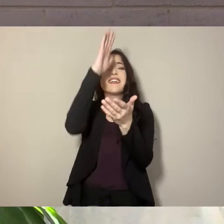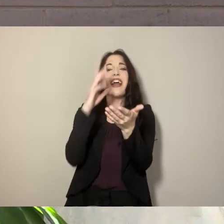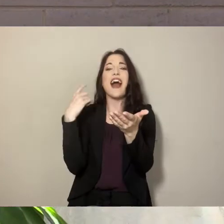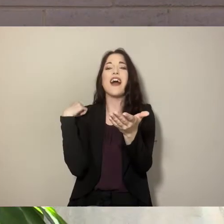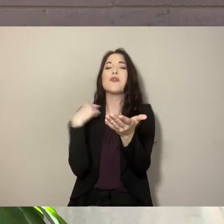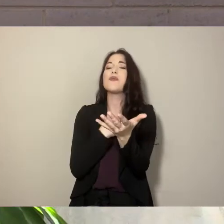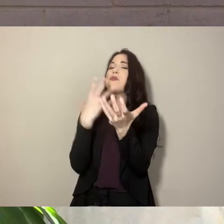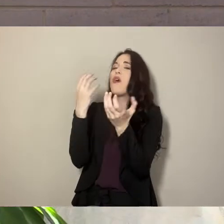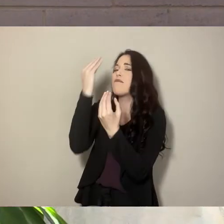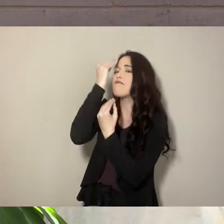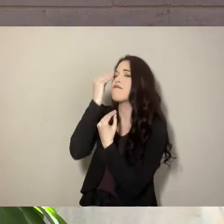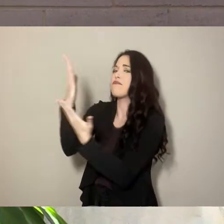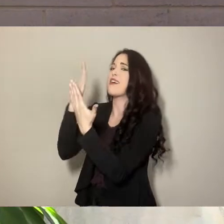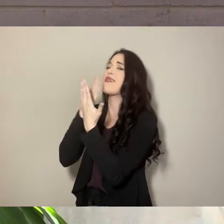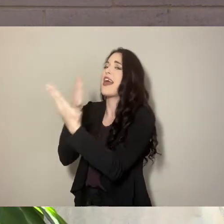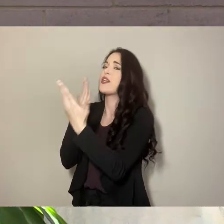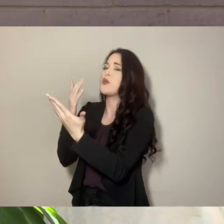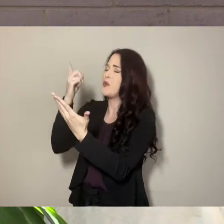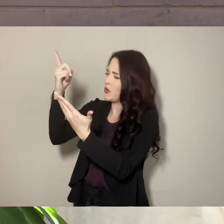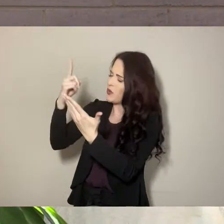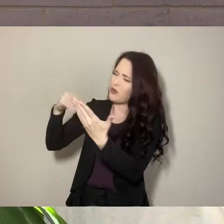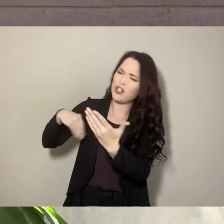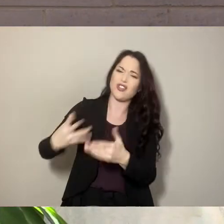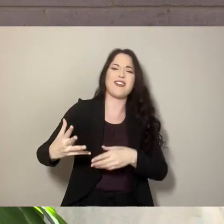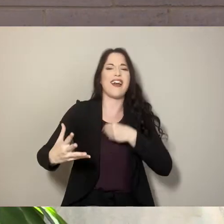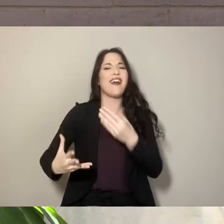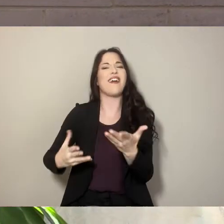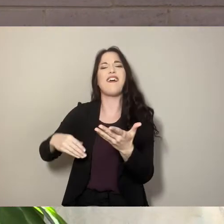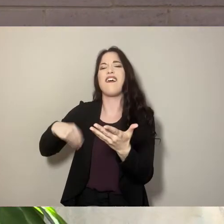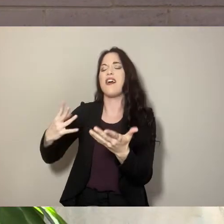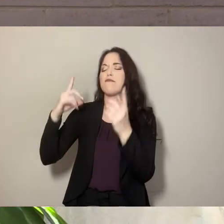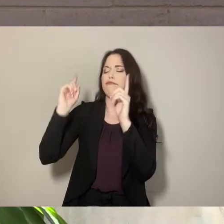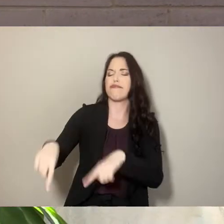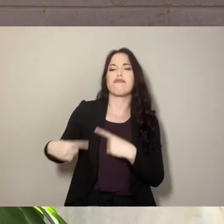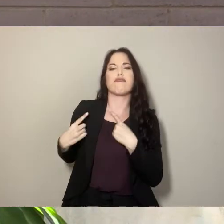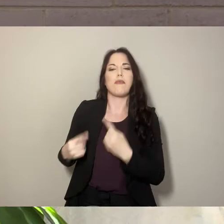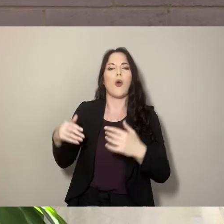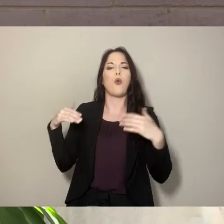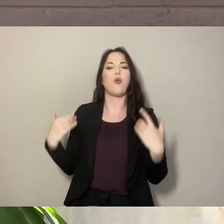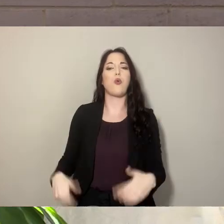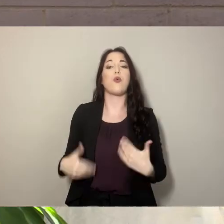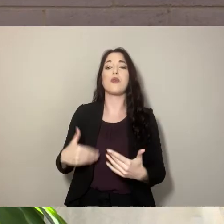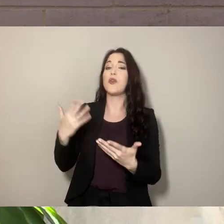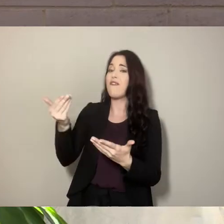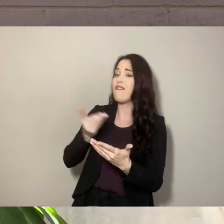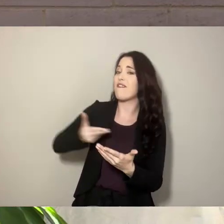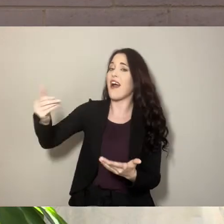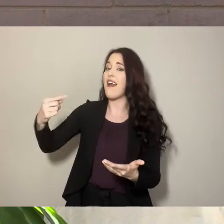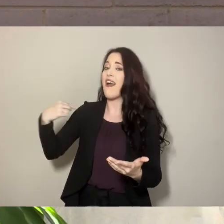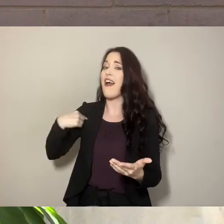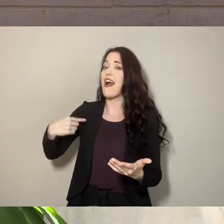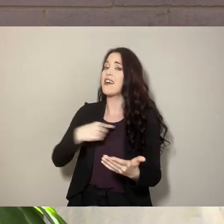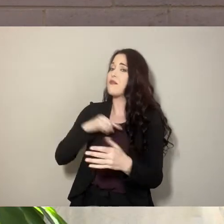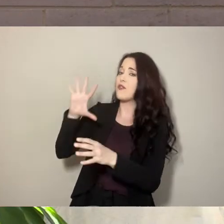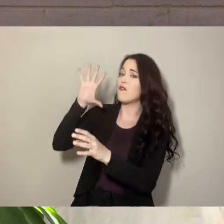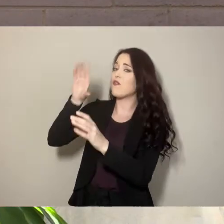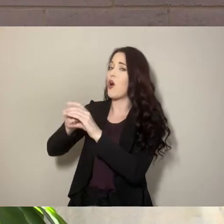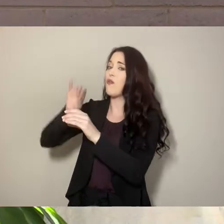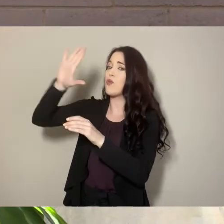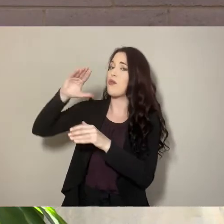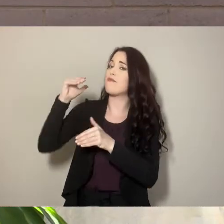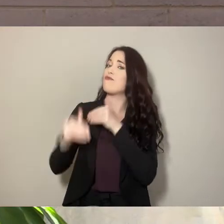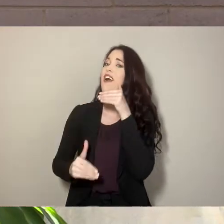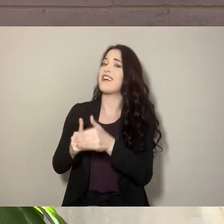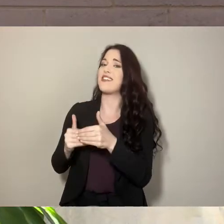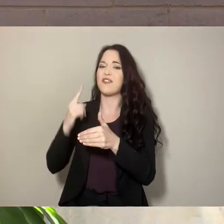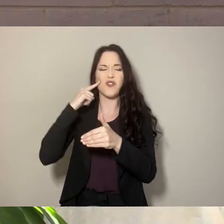Say thank you. You are a generous God, and you invite us to be a part of your generosity in